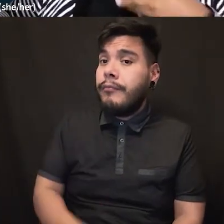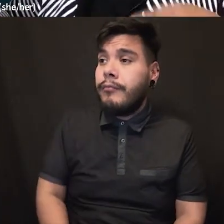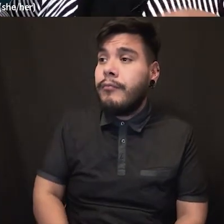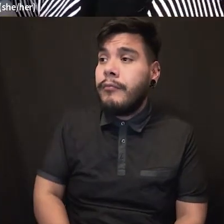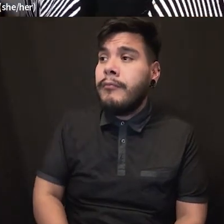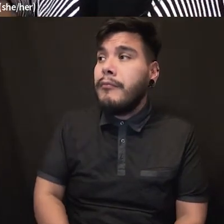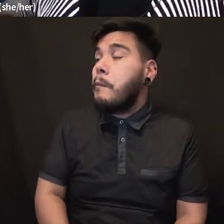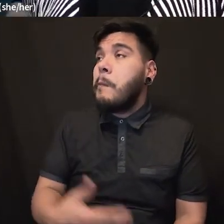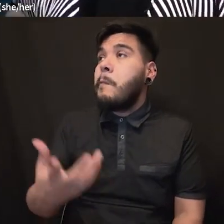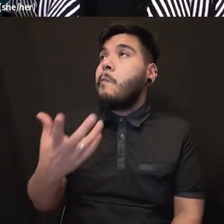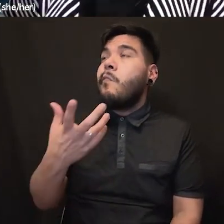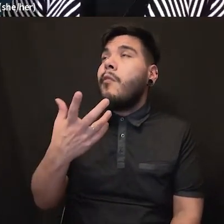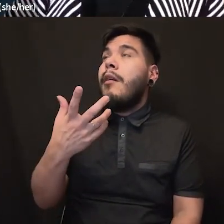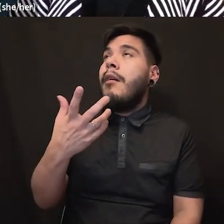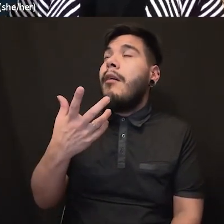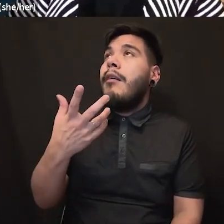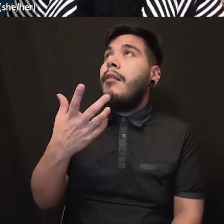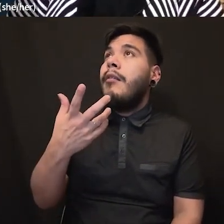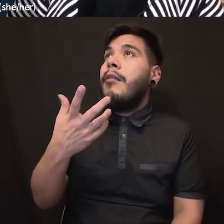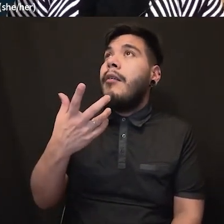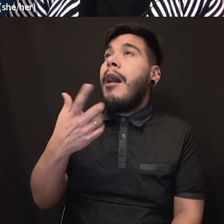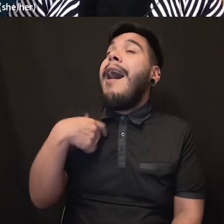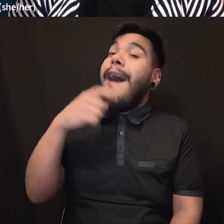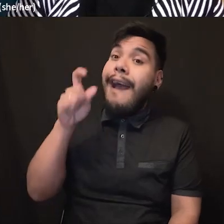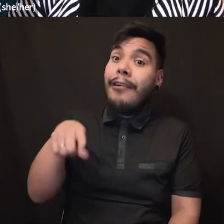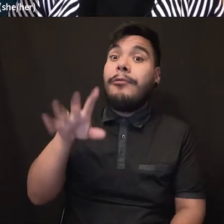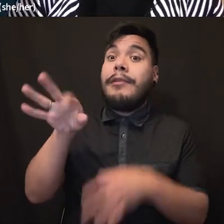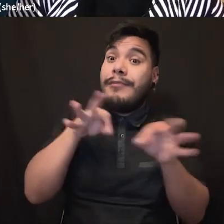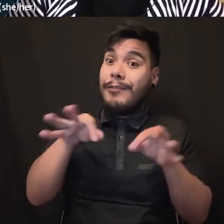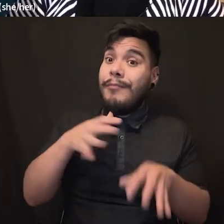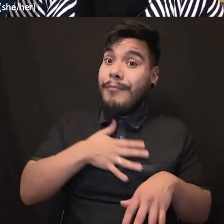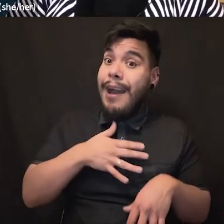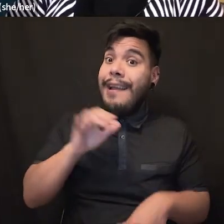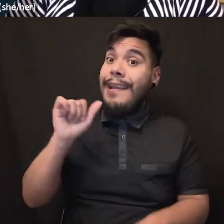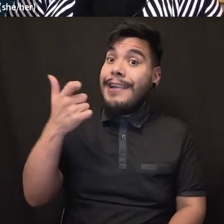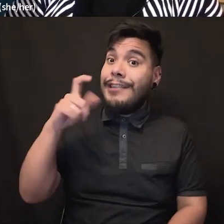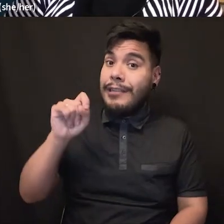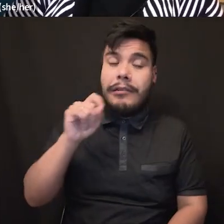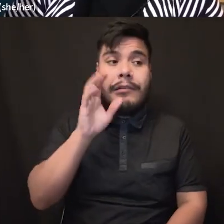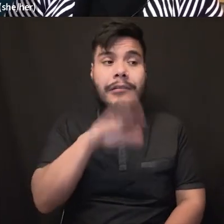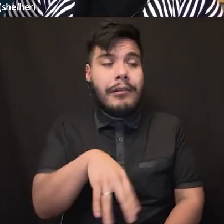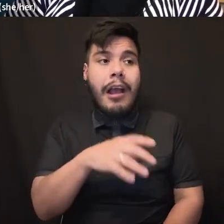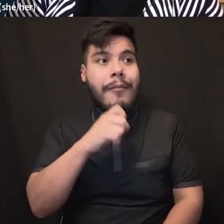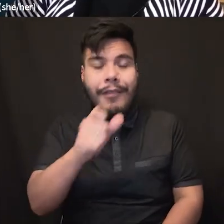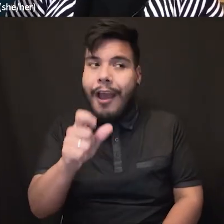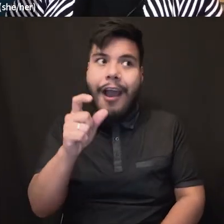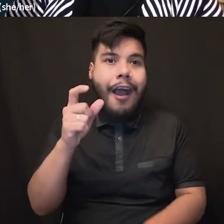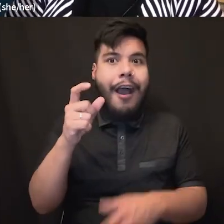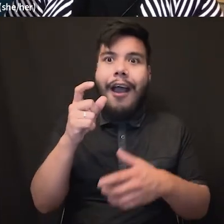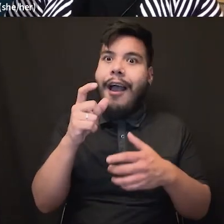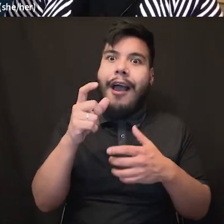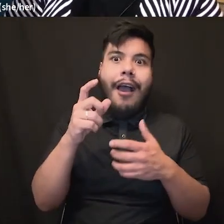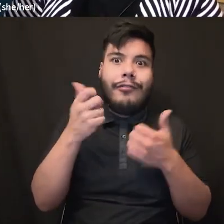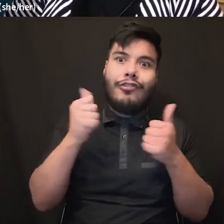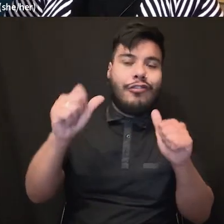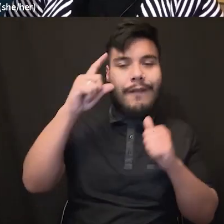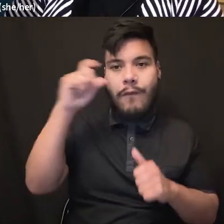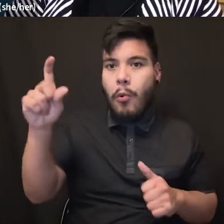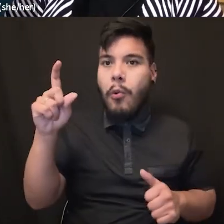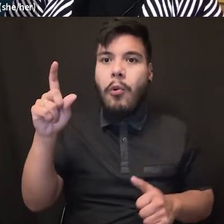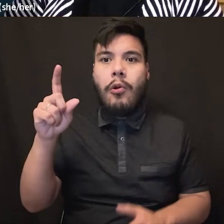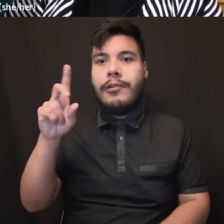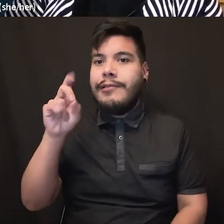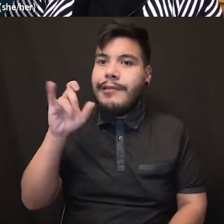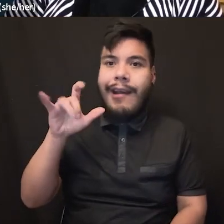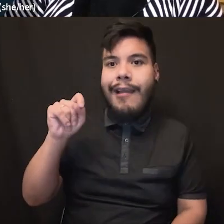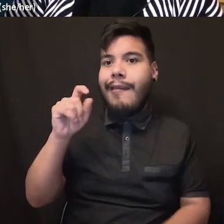I can't tell you. I've had to explain to my agents that I'm not going out for diet commercials, and that if